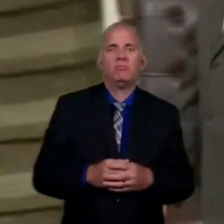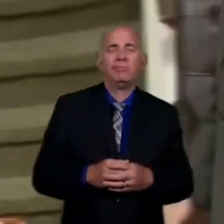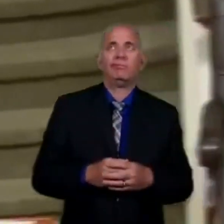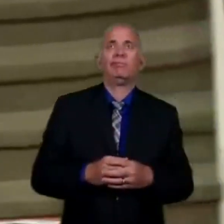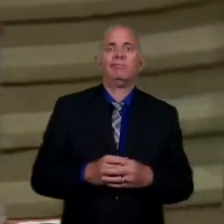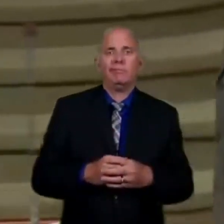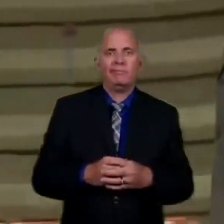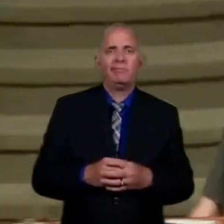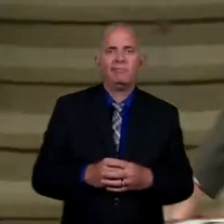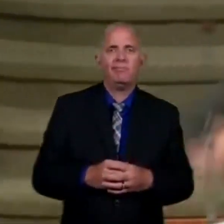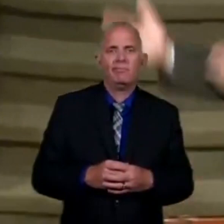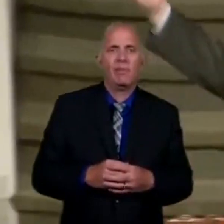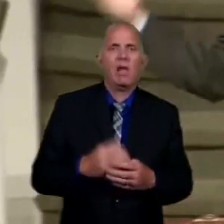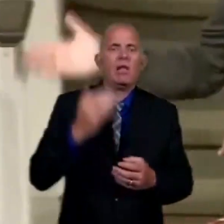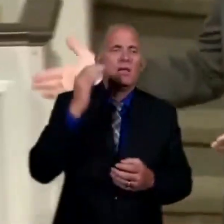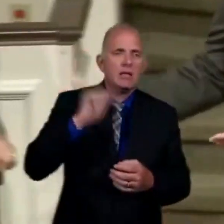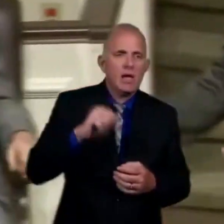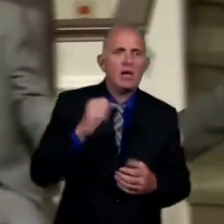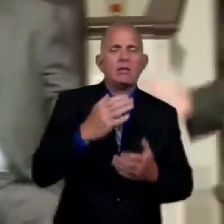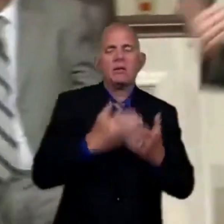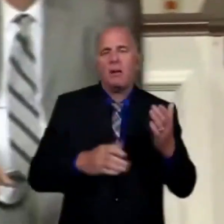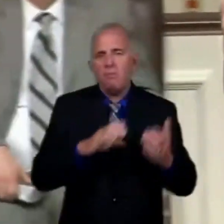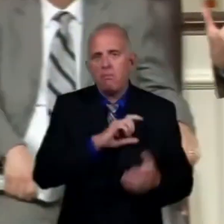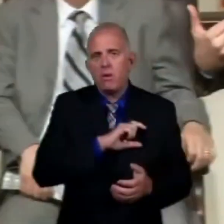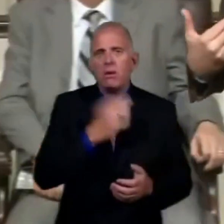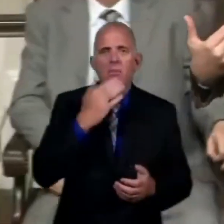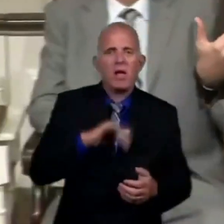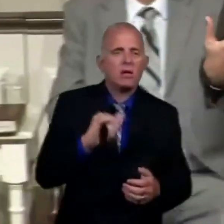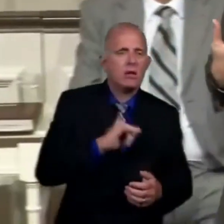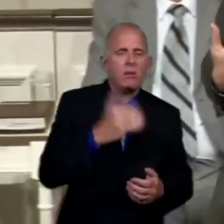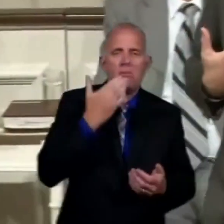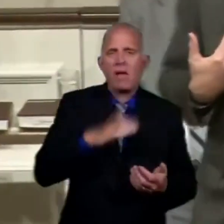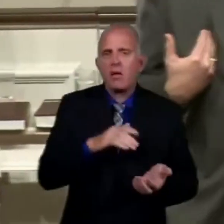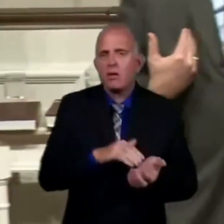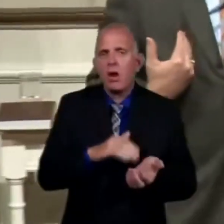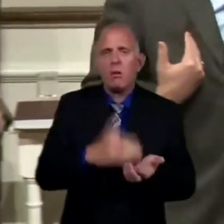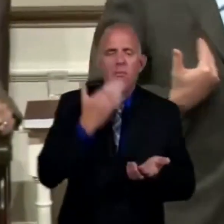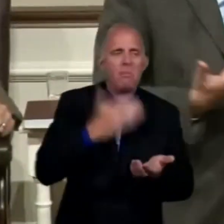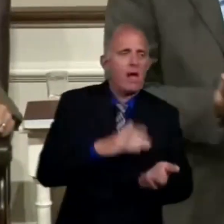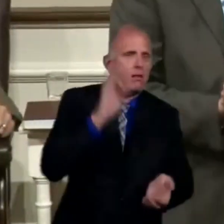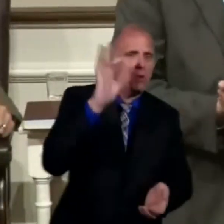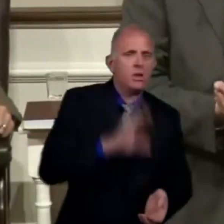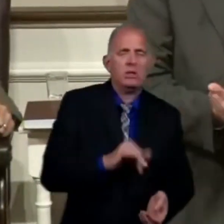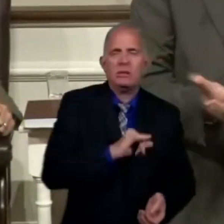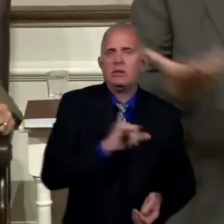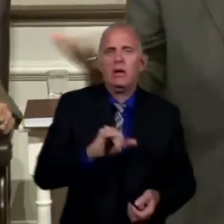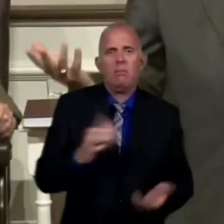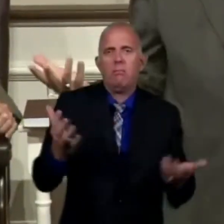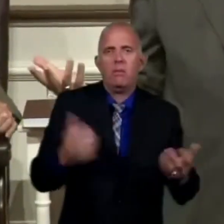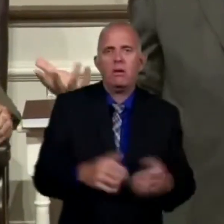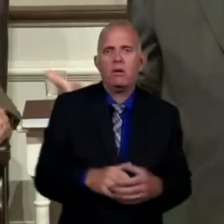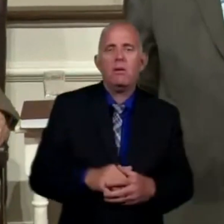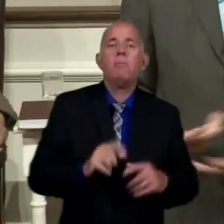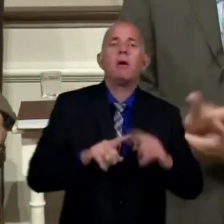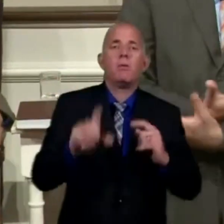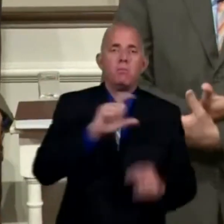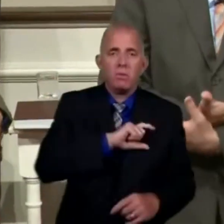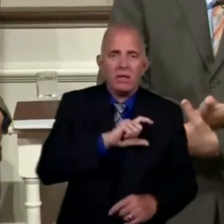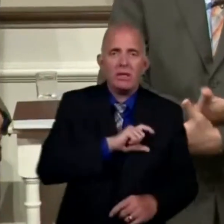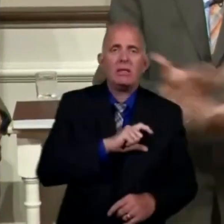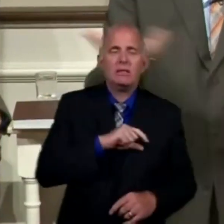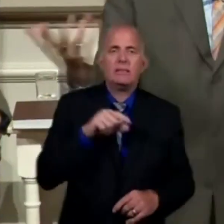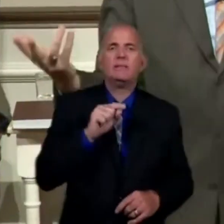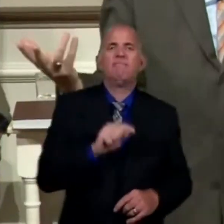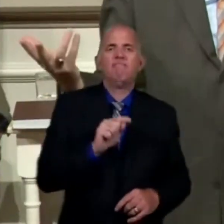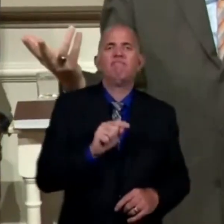there are bad police officers, like there's bad doctors, like there's bad pastors. But I will tell you this, police